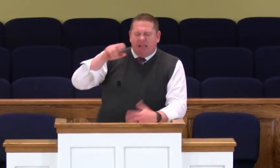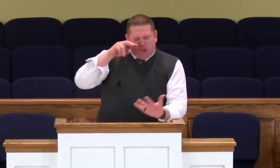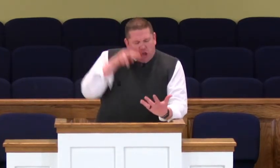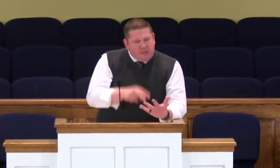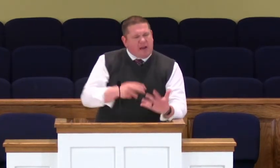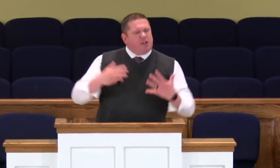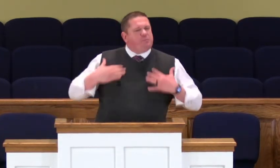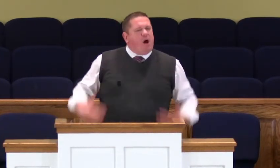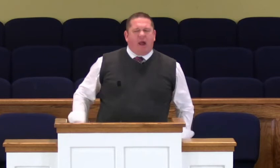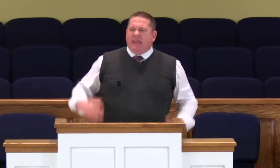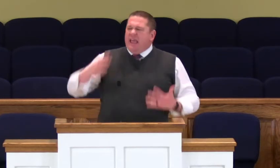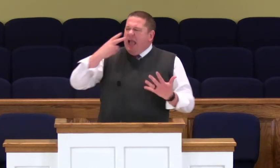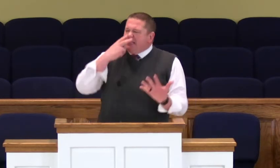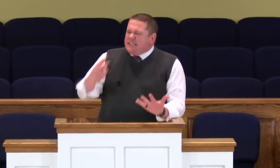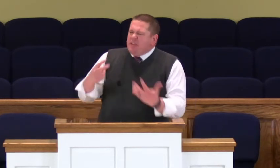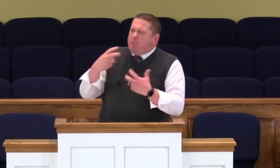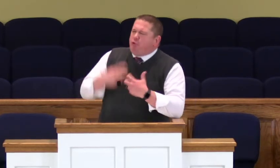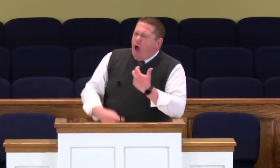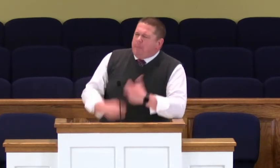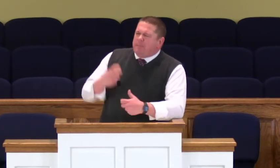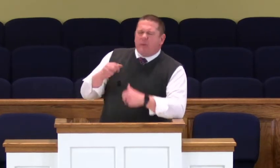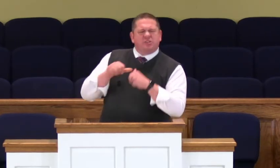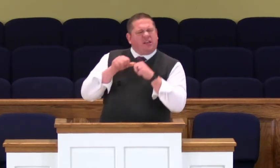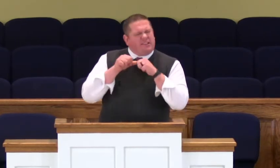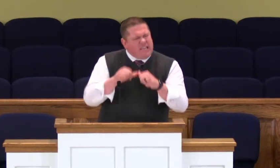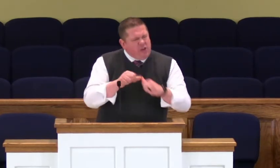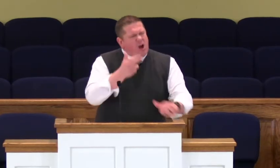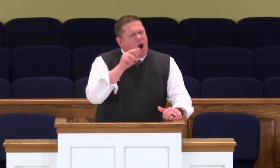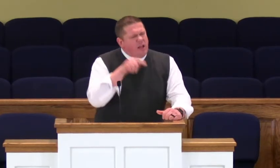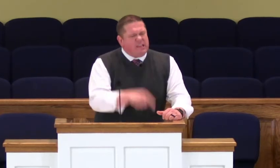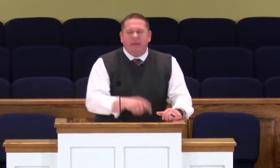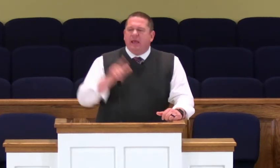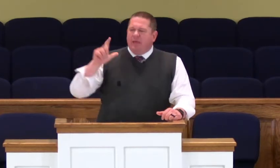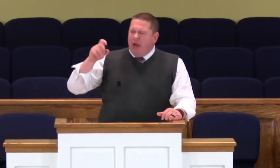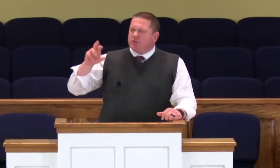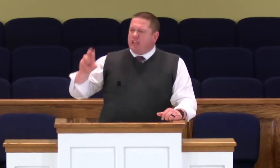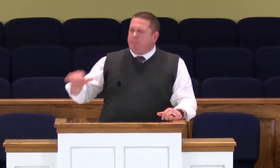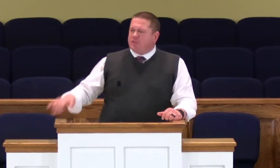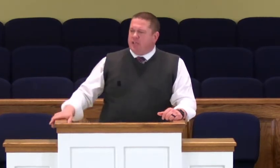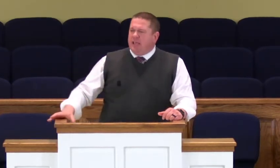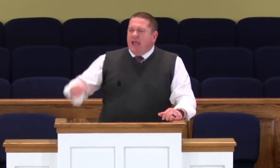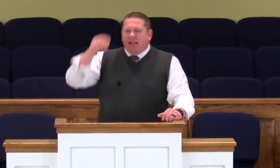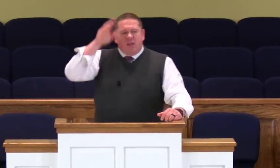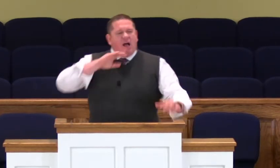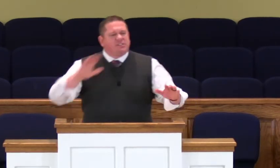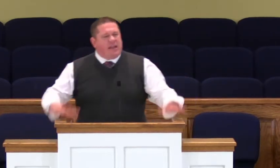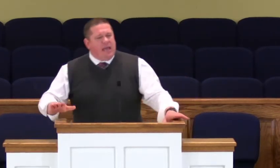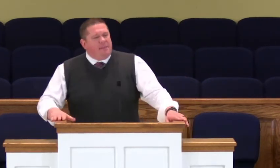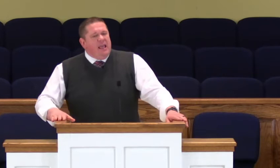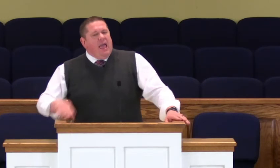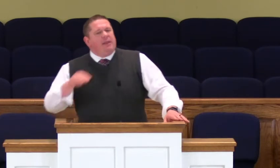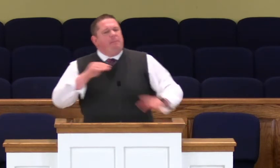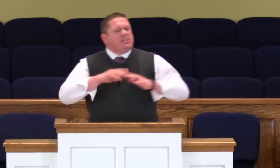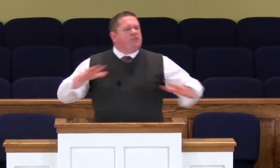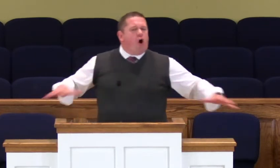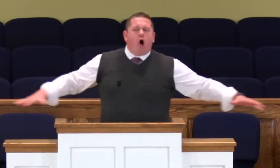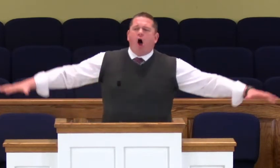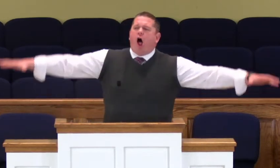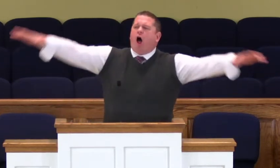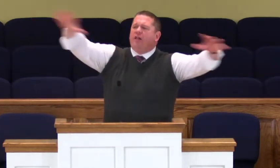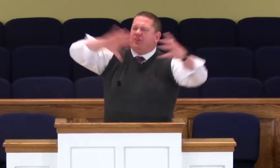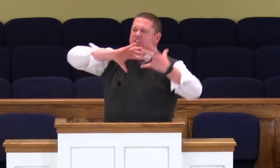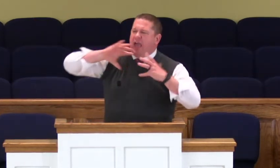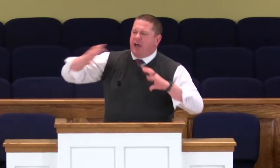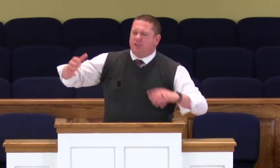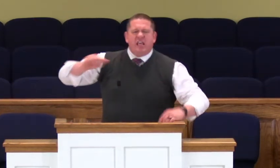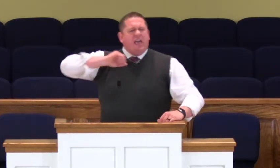still had to look down on his body and see the problem that was going to continue to haunt him, and that was leprosy. And God said, hey, in the midst of